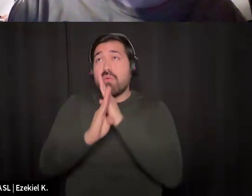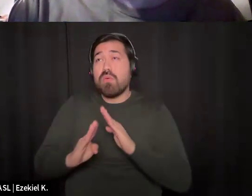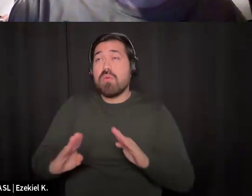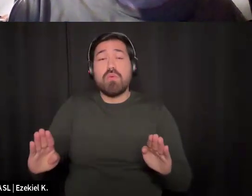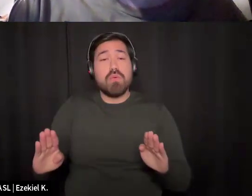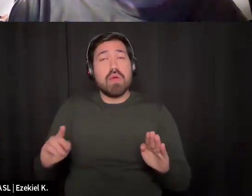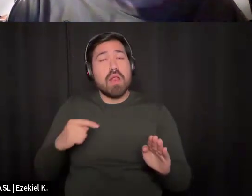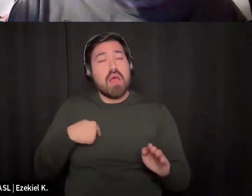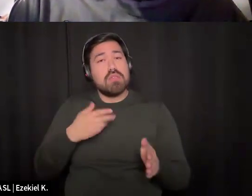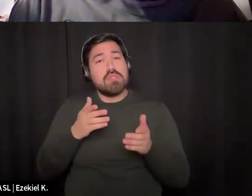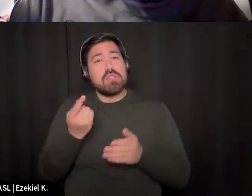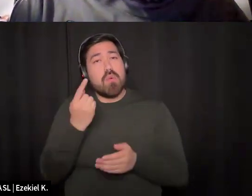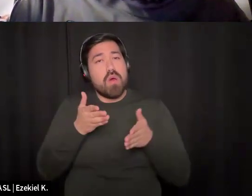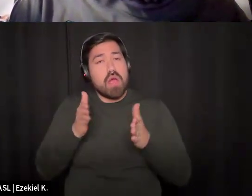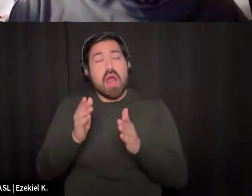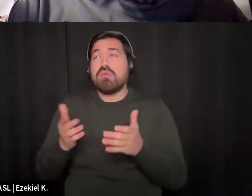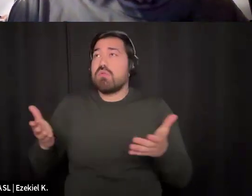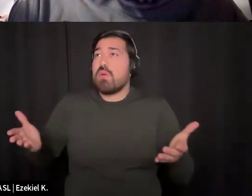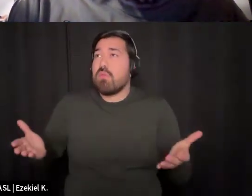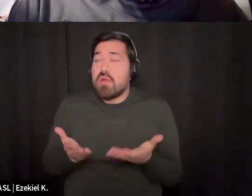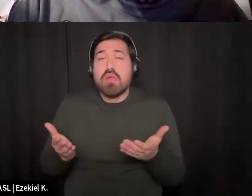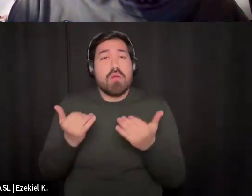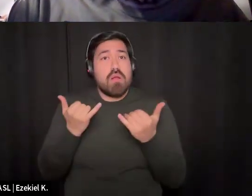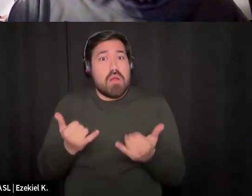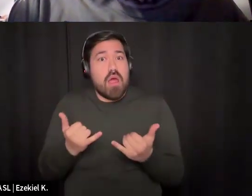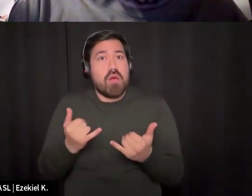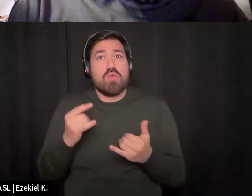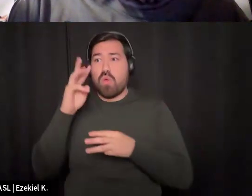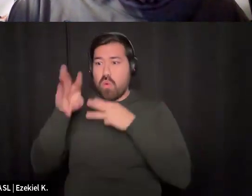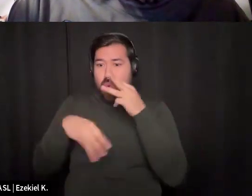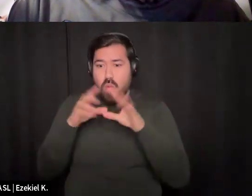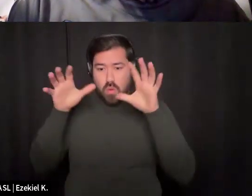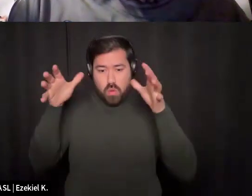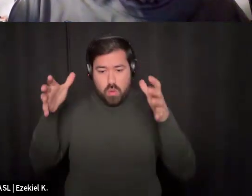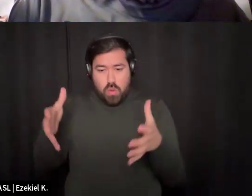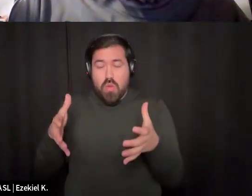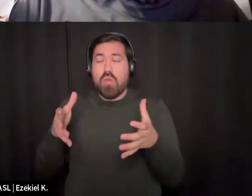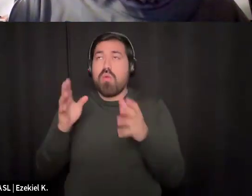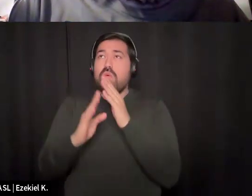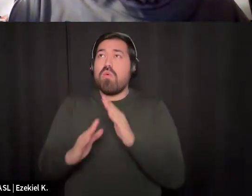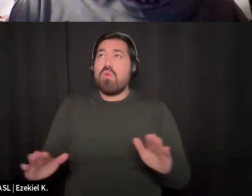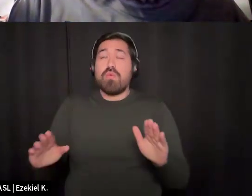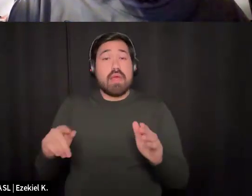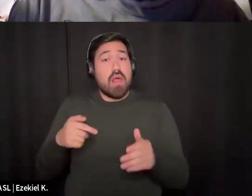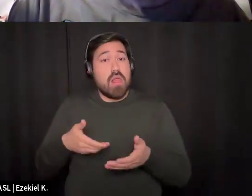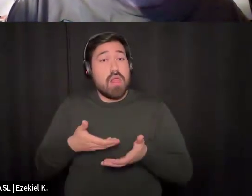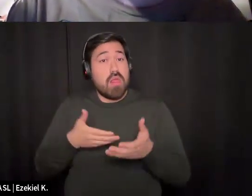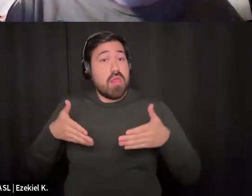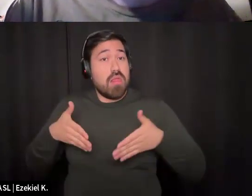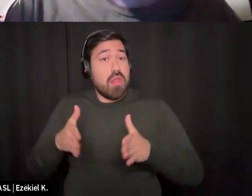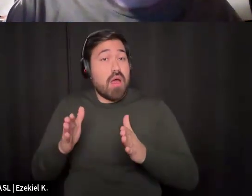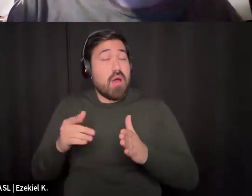way, and I was able to be present to the world in a way that engaged my